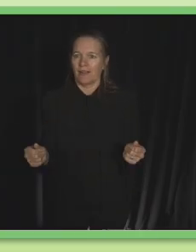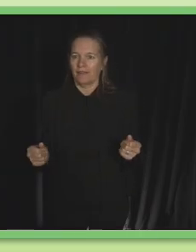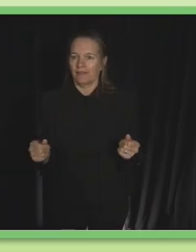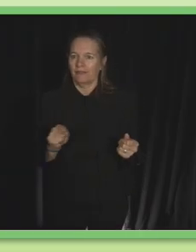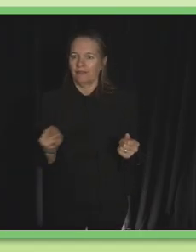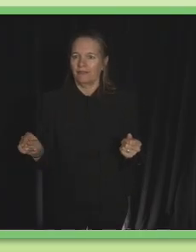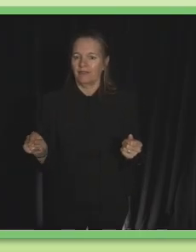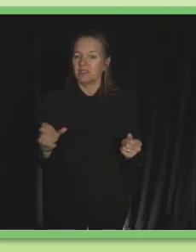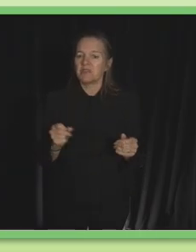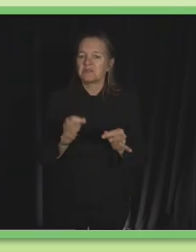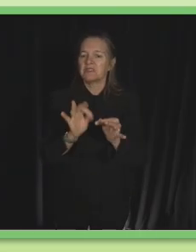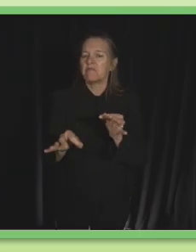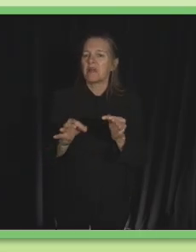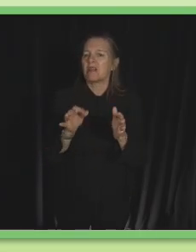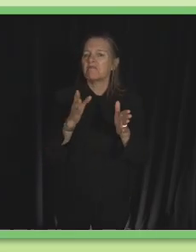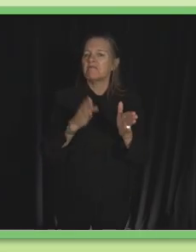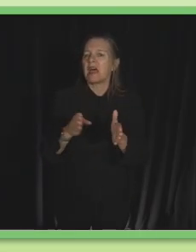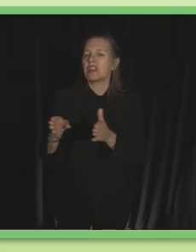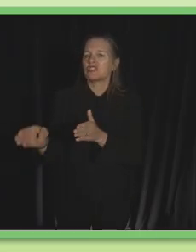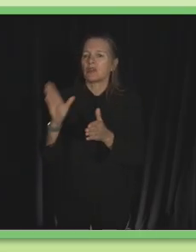to connect everything.